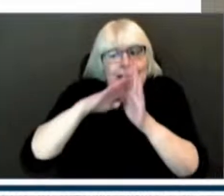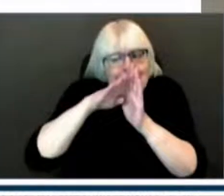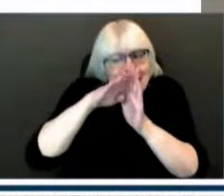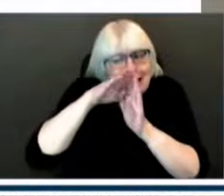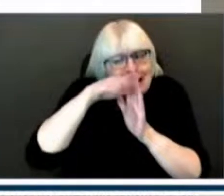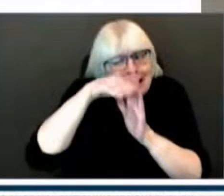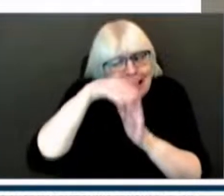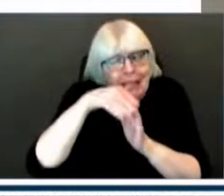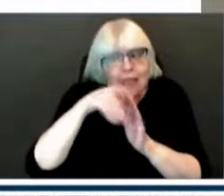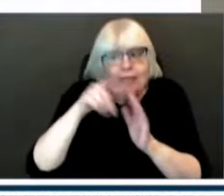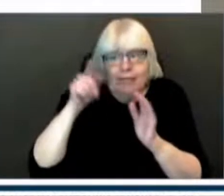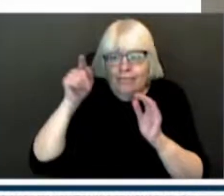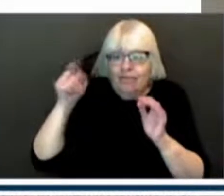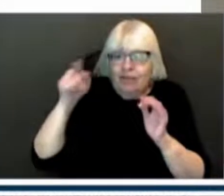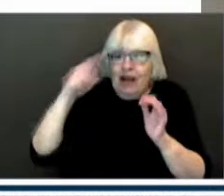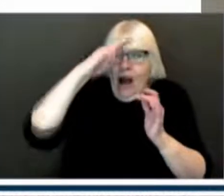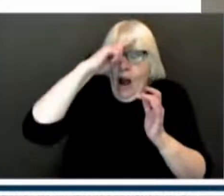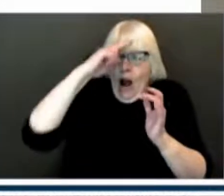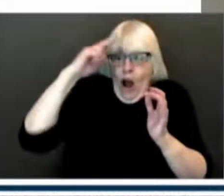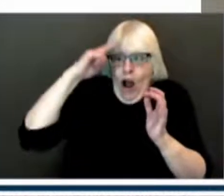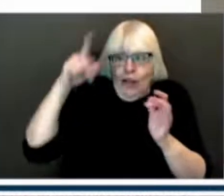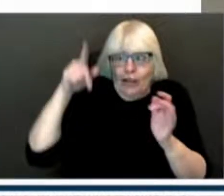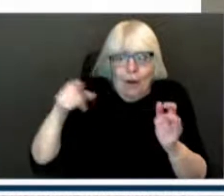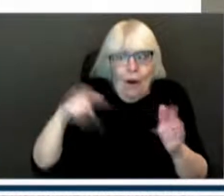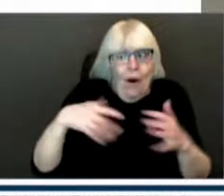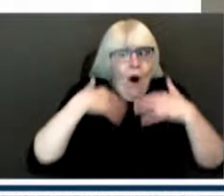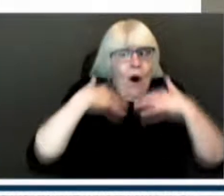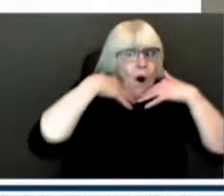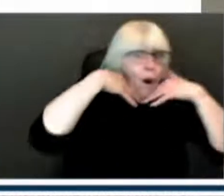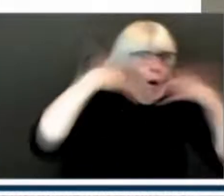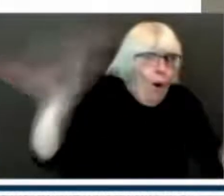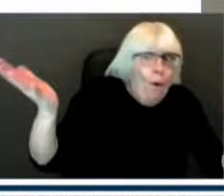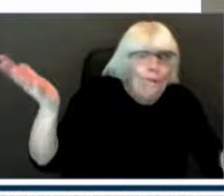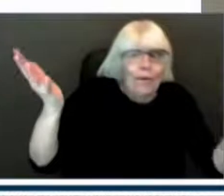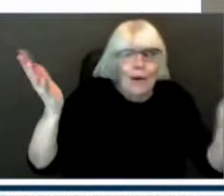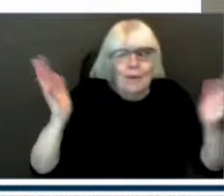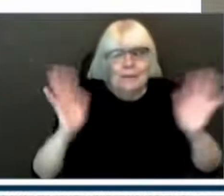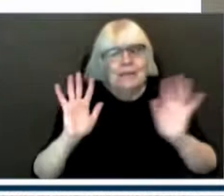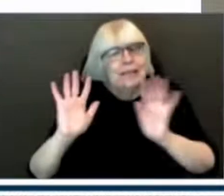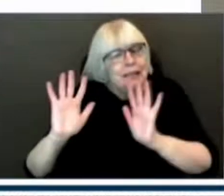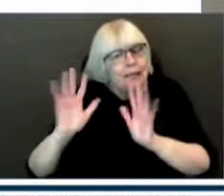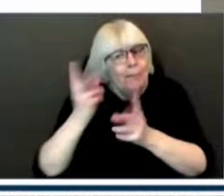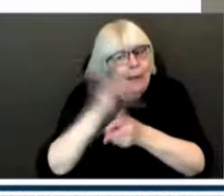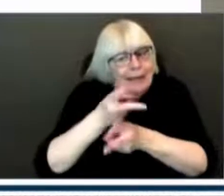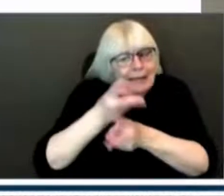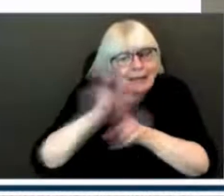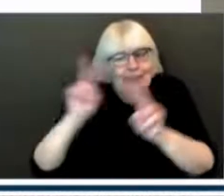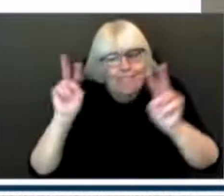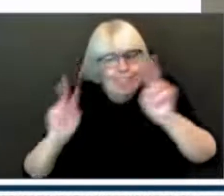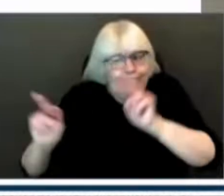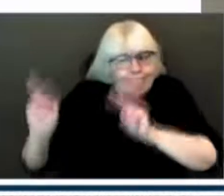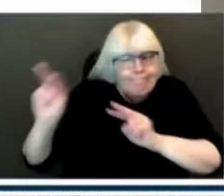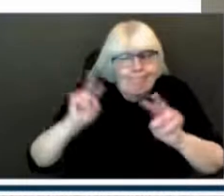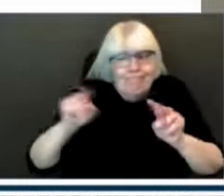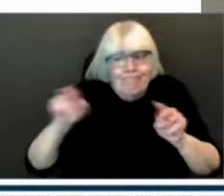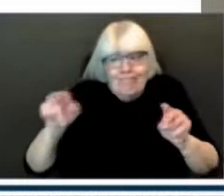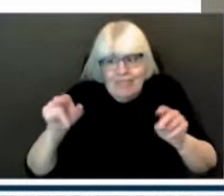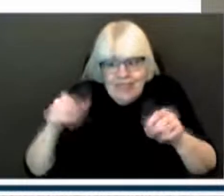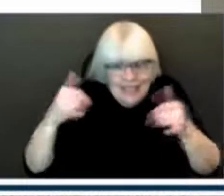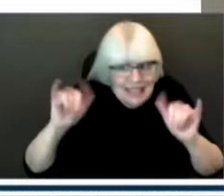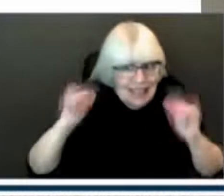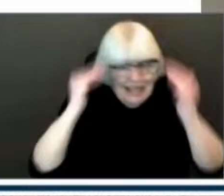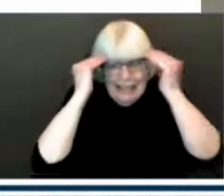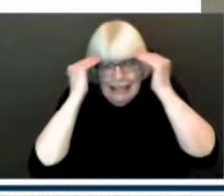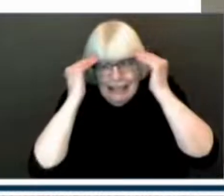and making sure that we and being cognizant of how much pressure they're under, it's the prevalence, it's the